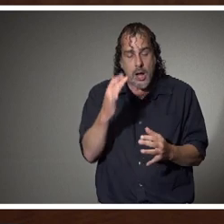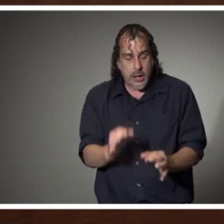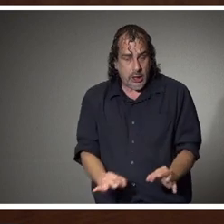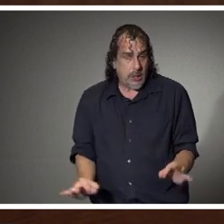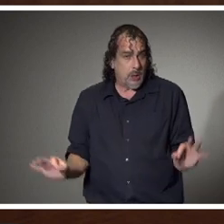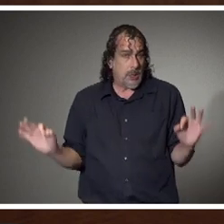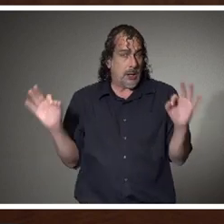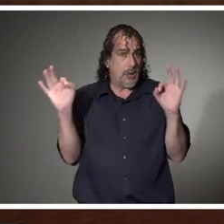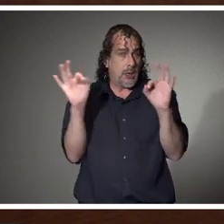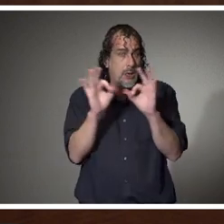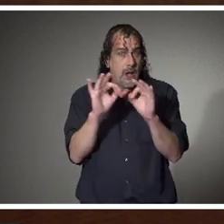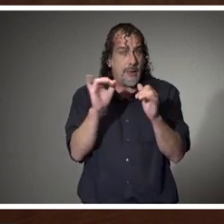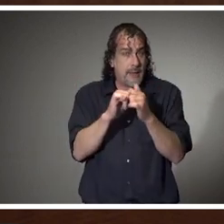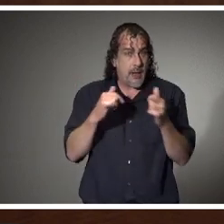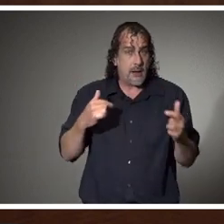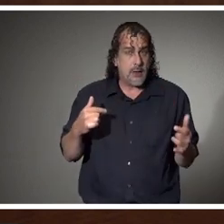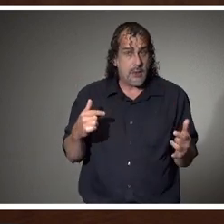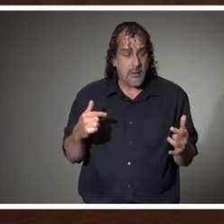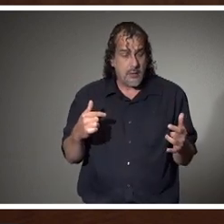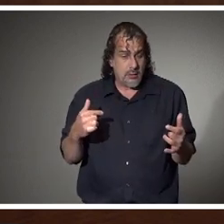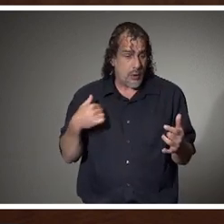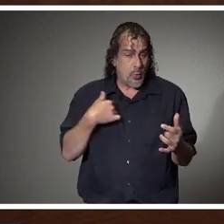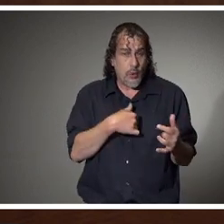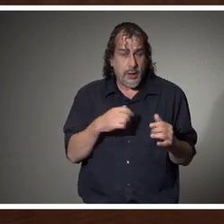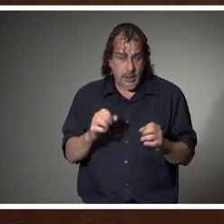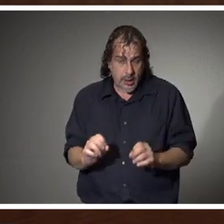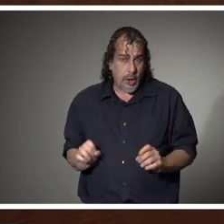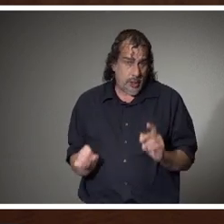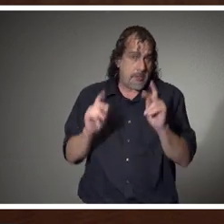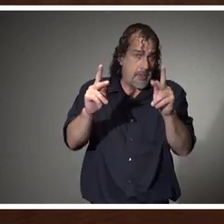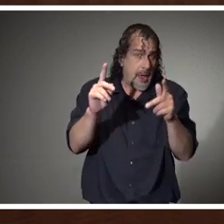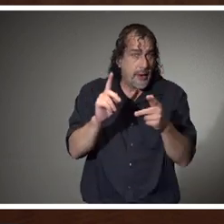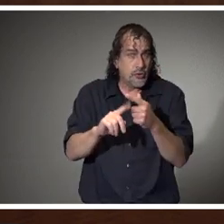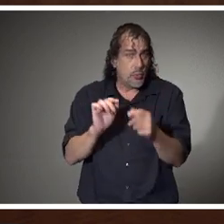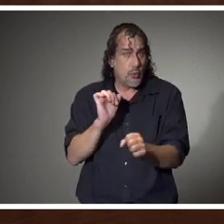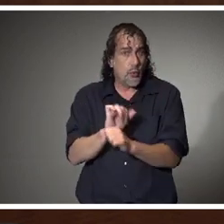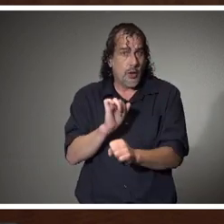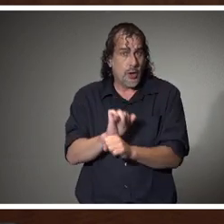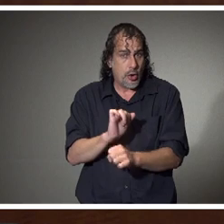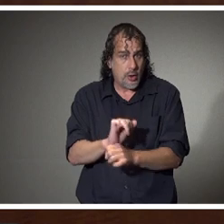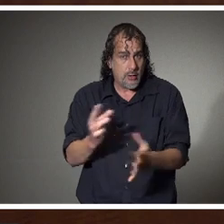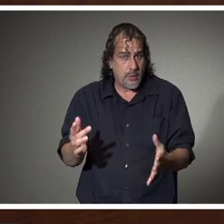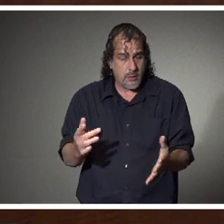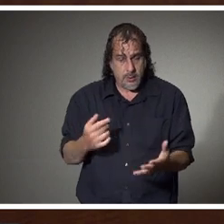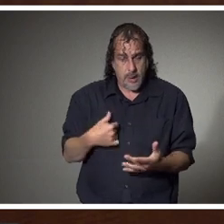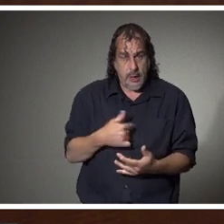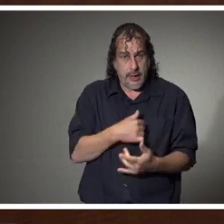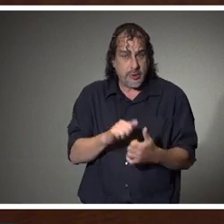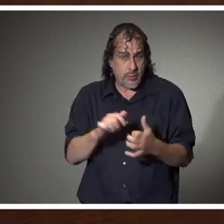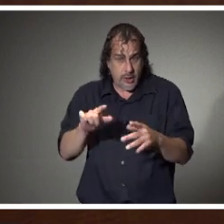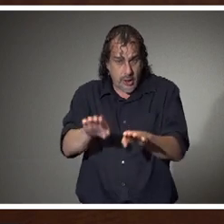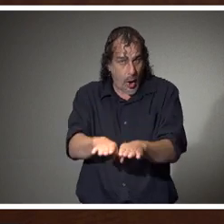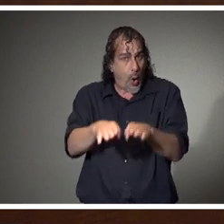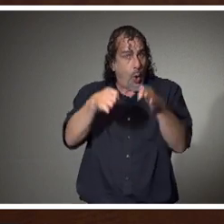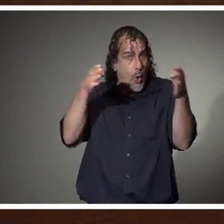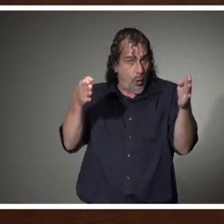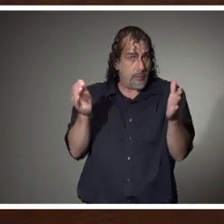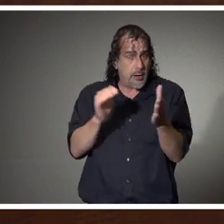important that Americans get back to work. And as we do so, let me emphasize